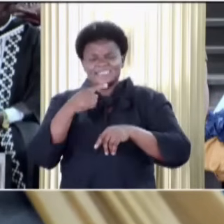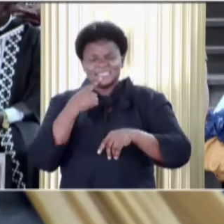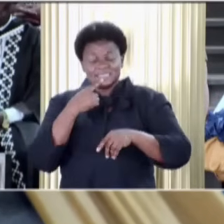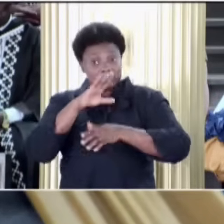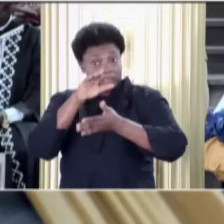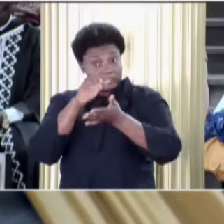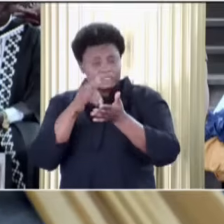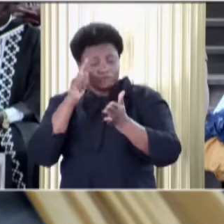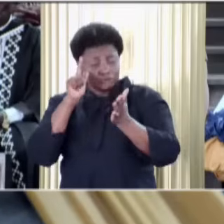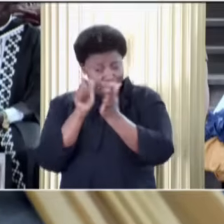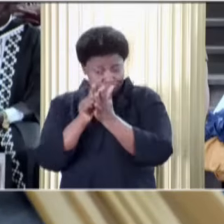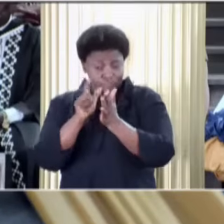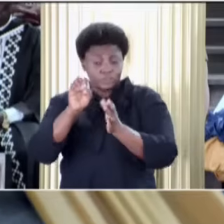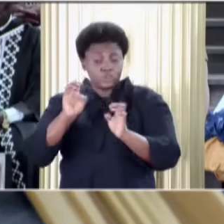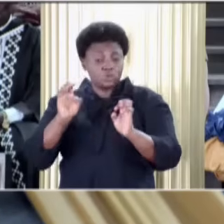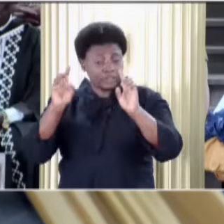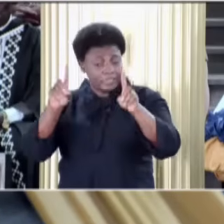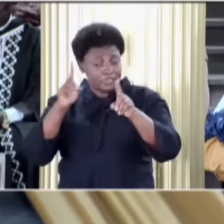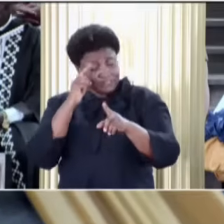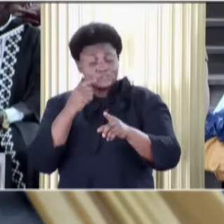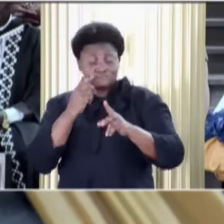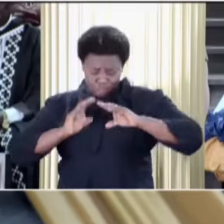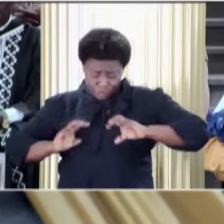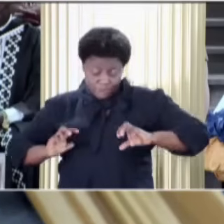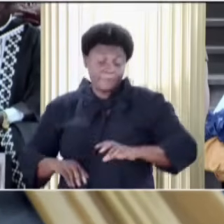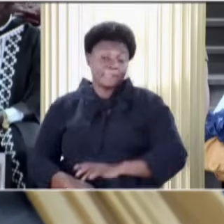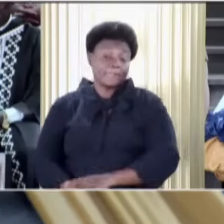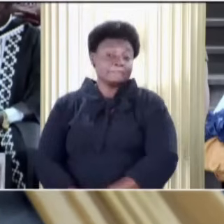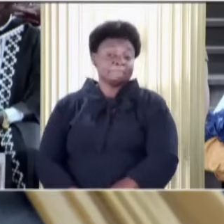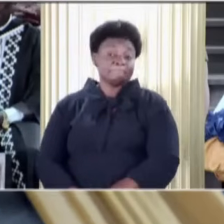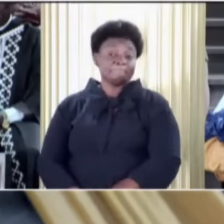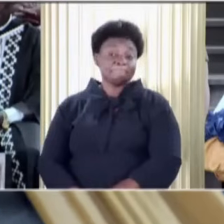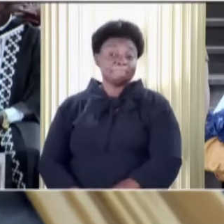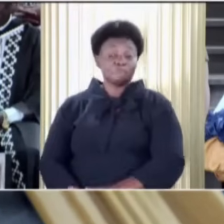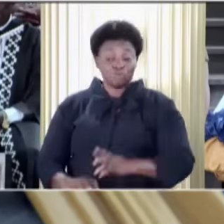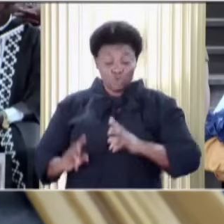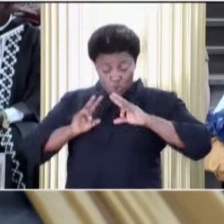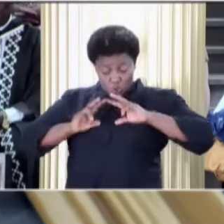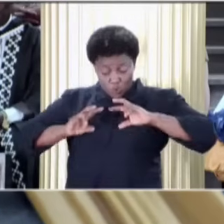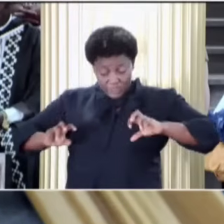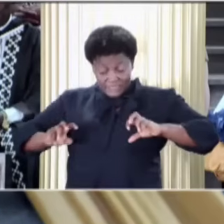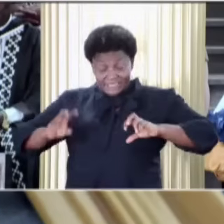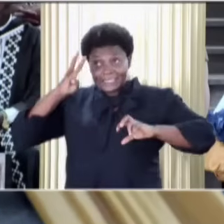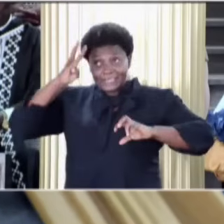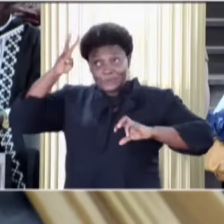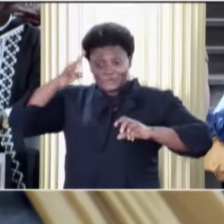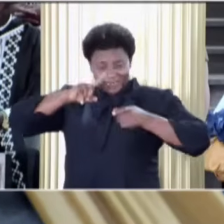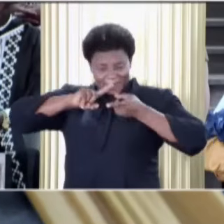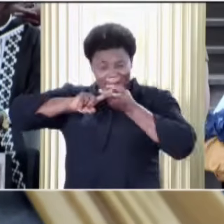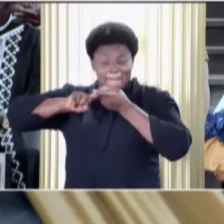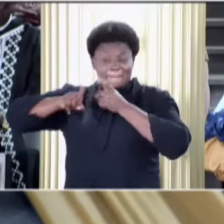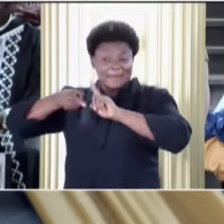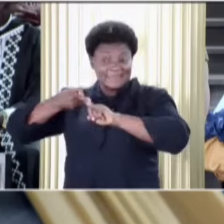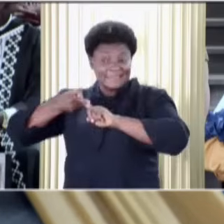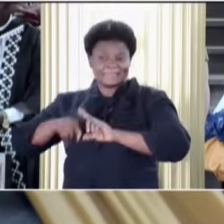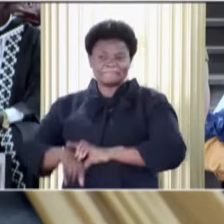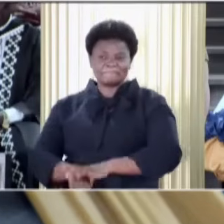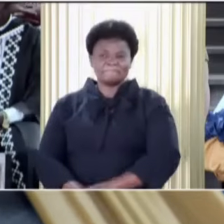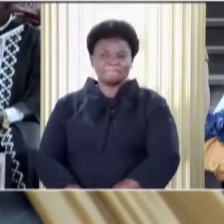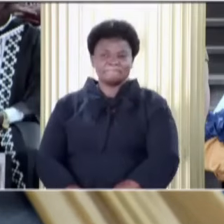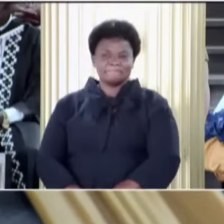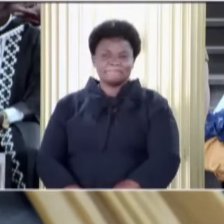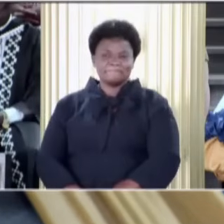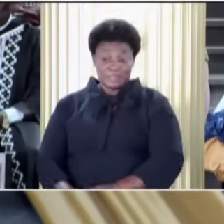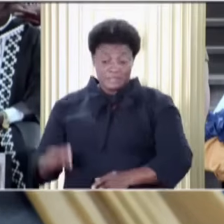legal education and research. Research, innovation, and partnerships.